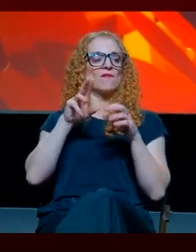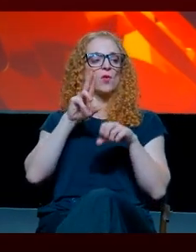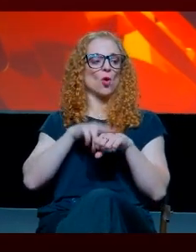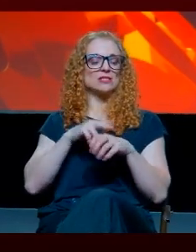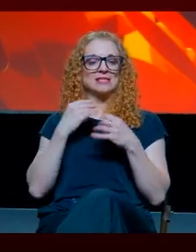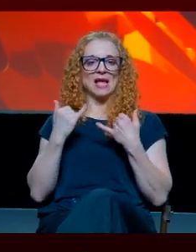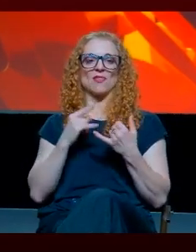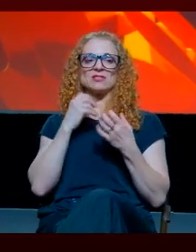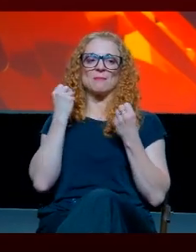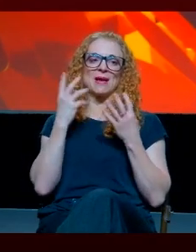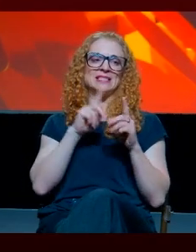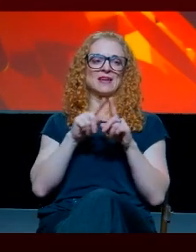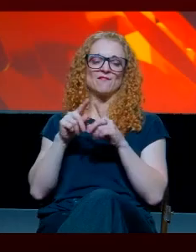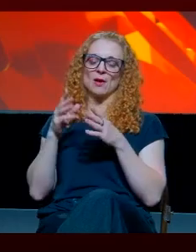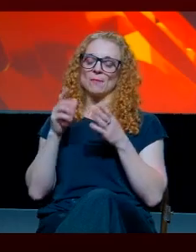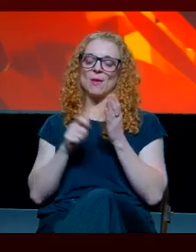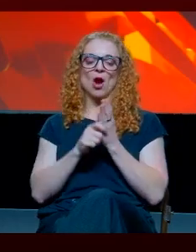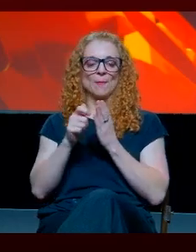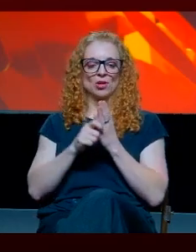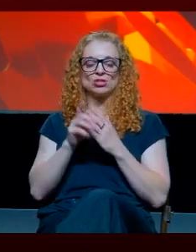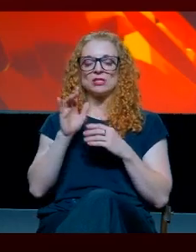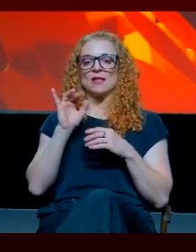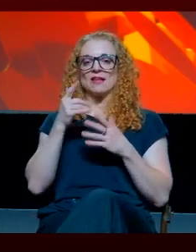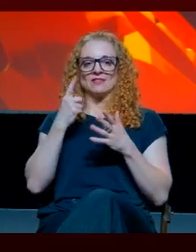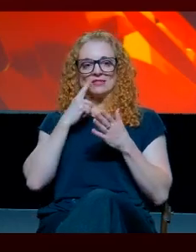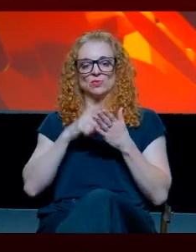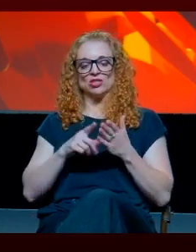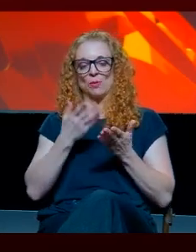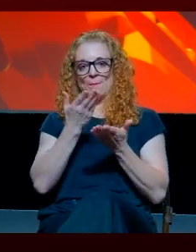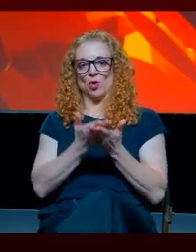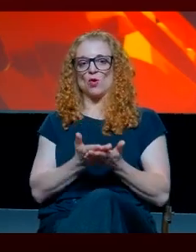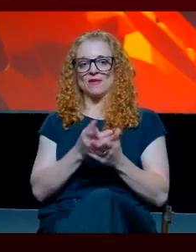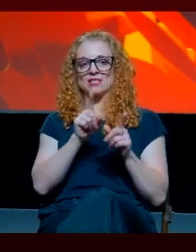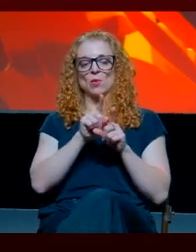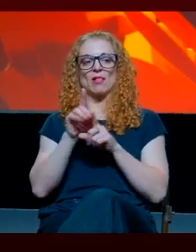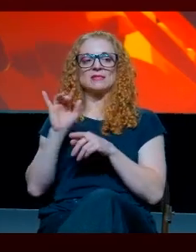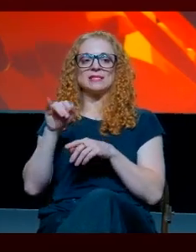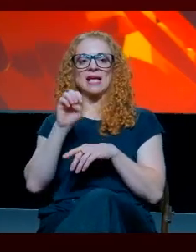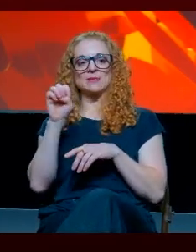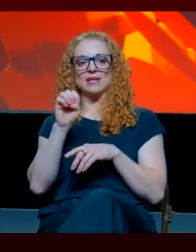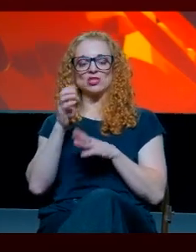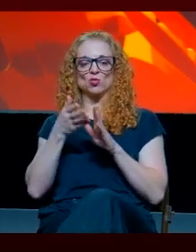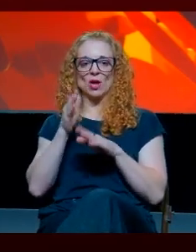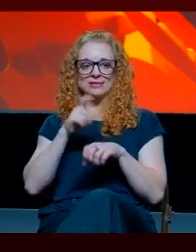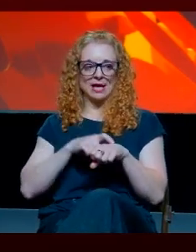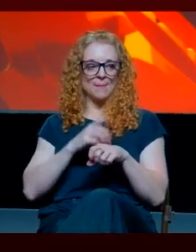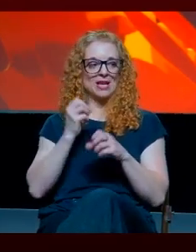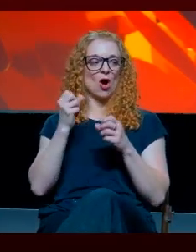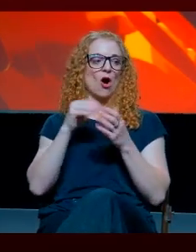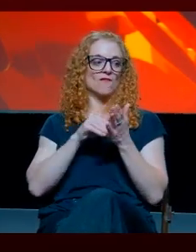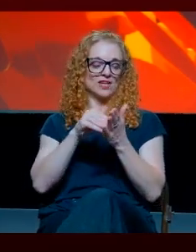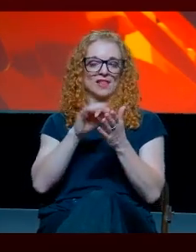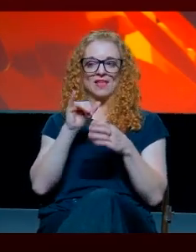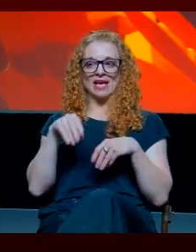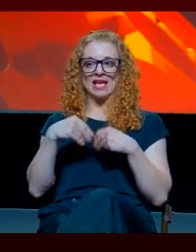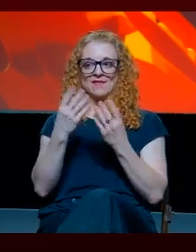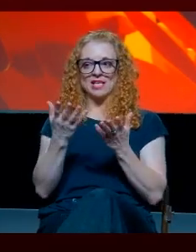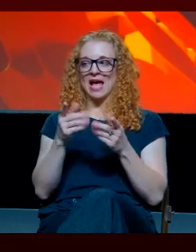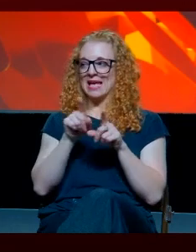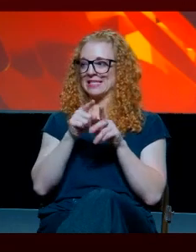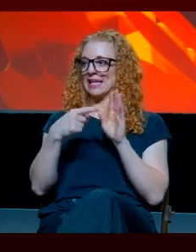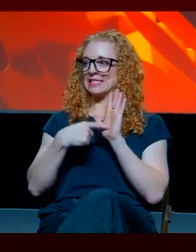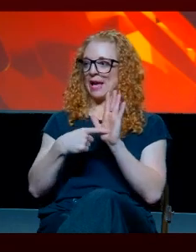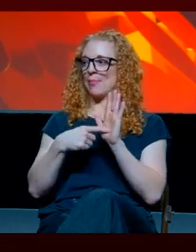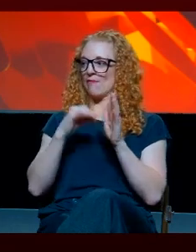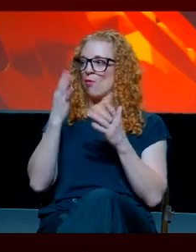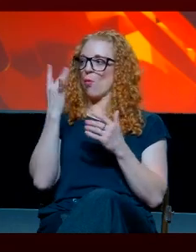now many different other papers that have proved as well this exponential runtime, and many times it's given as an example